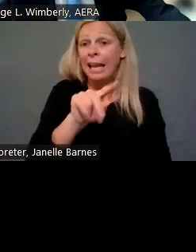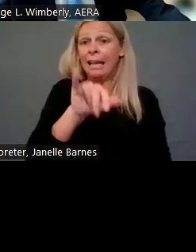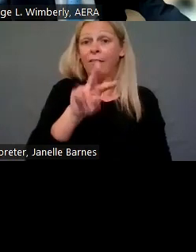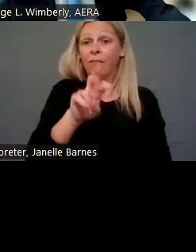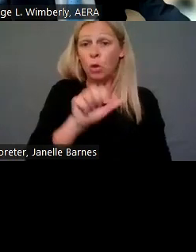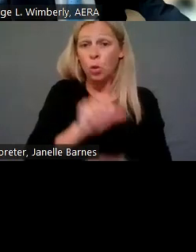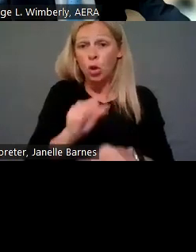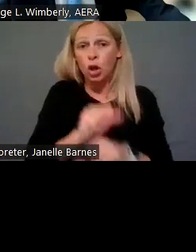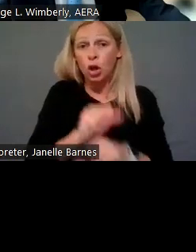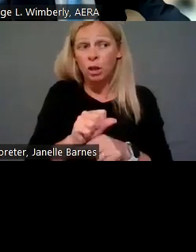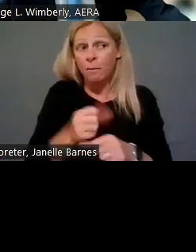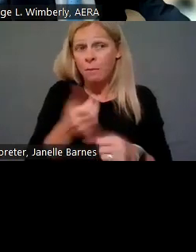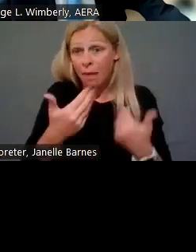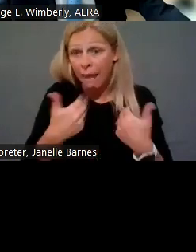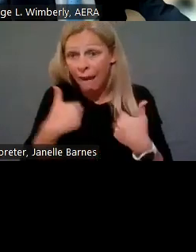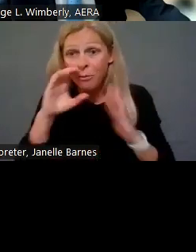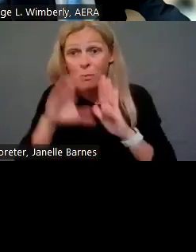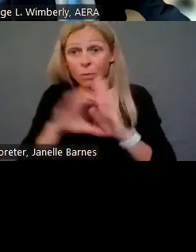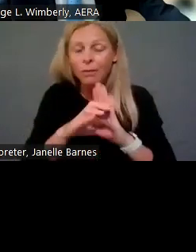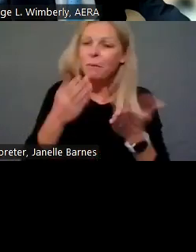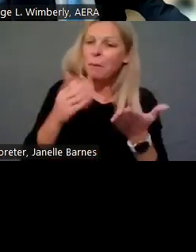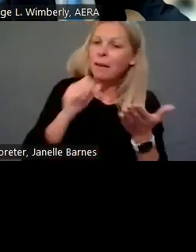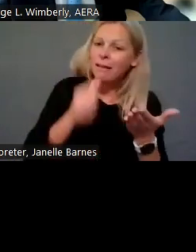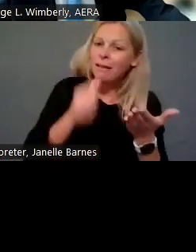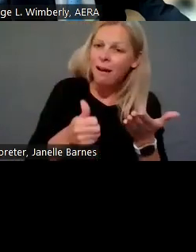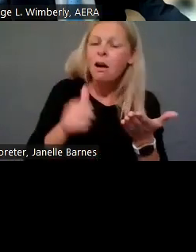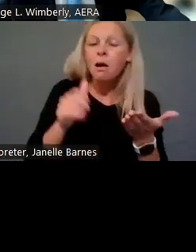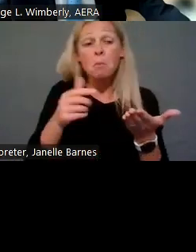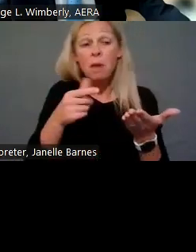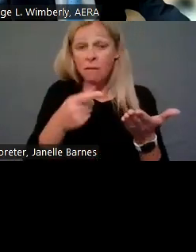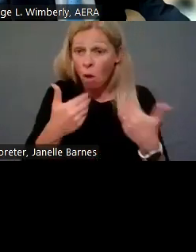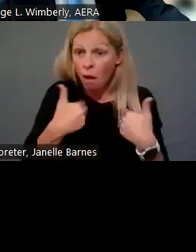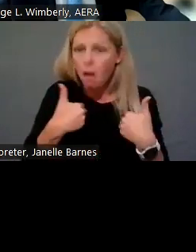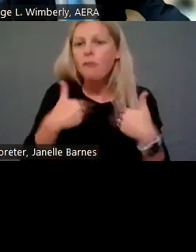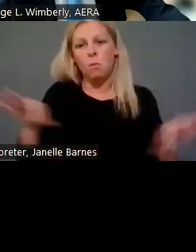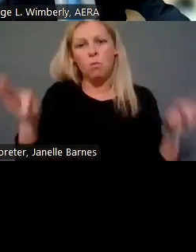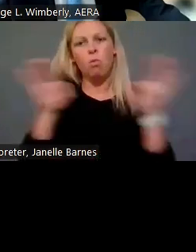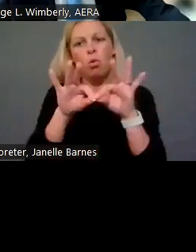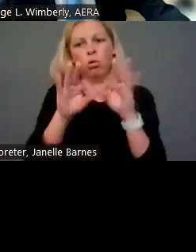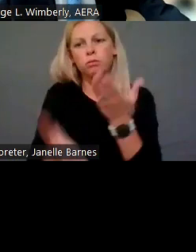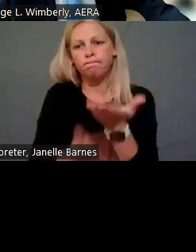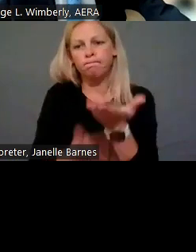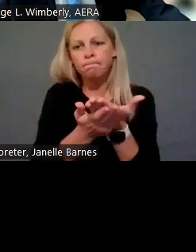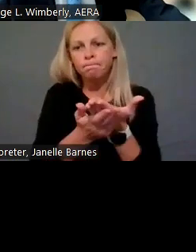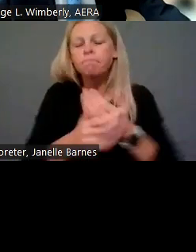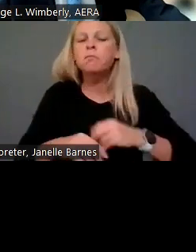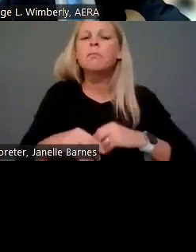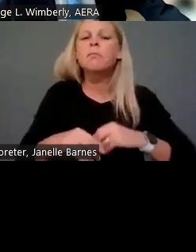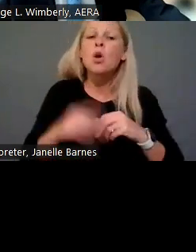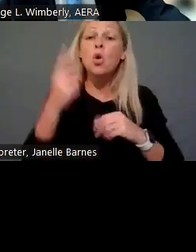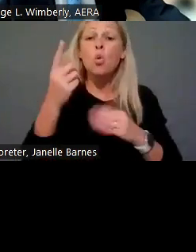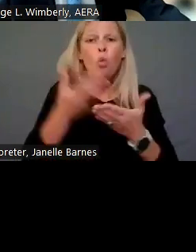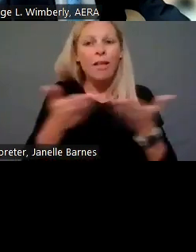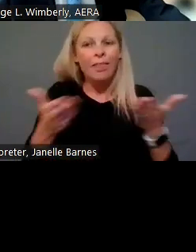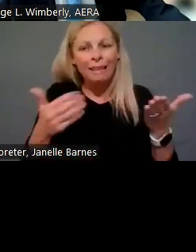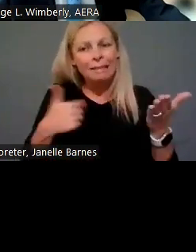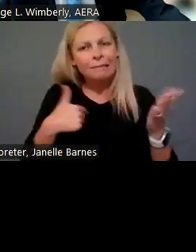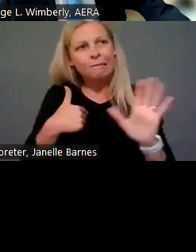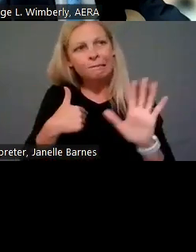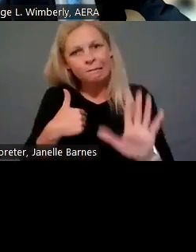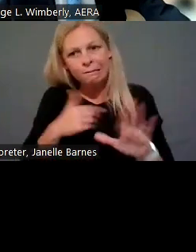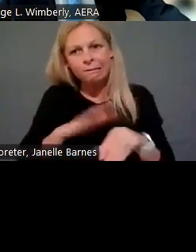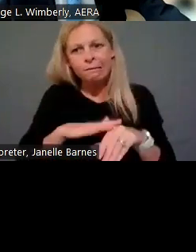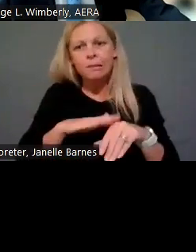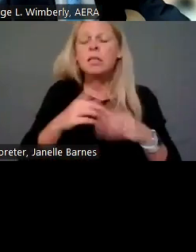too. Um, that can be important. One of the things I will hesitate on is that